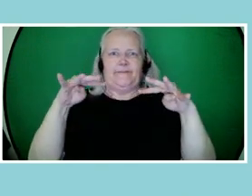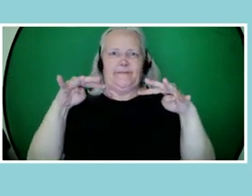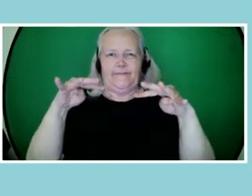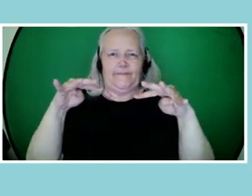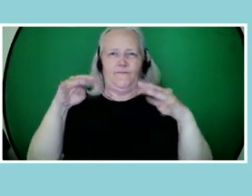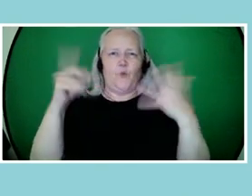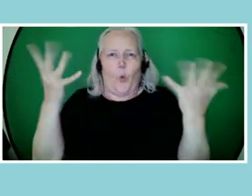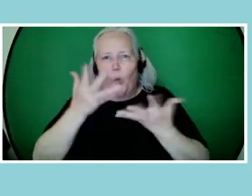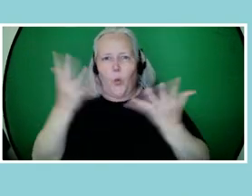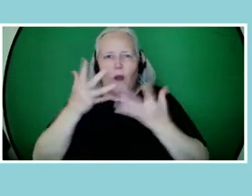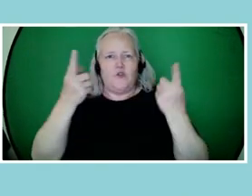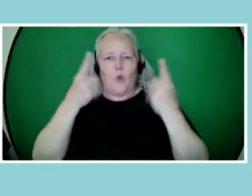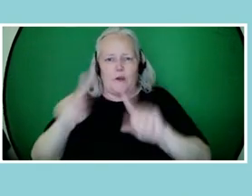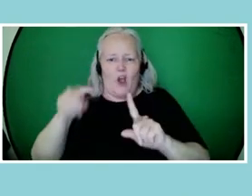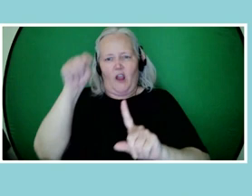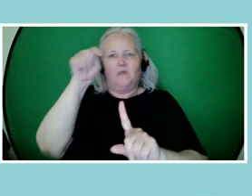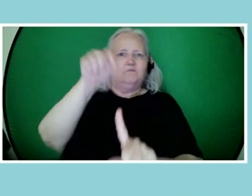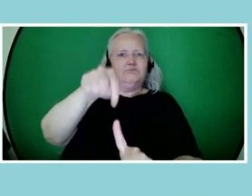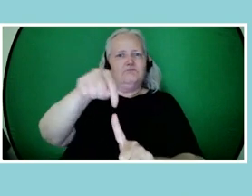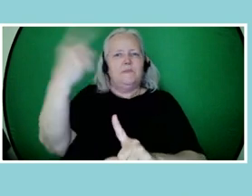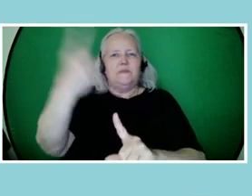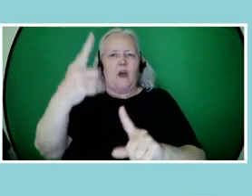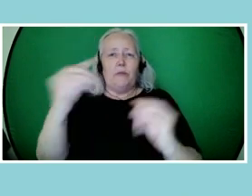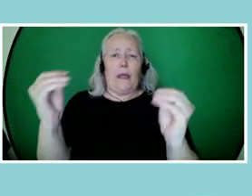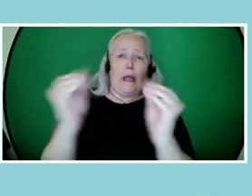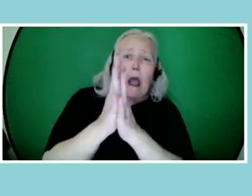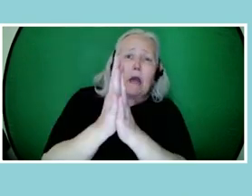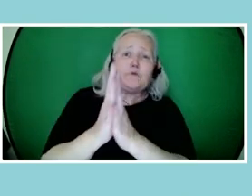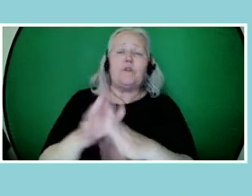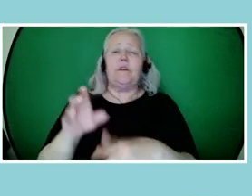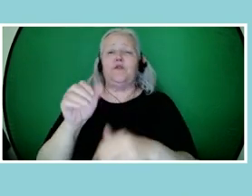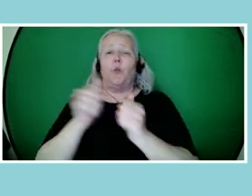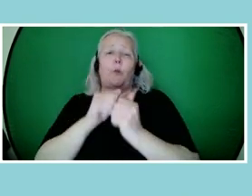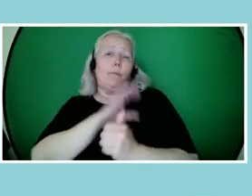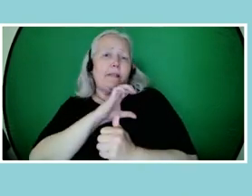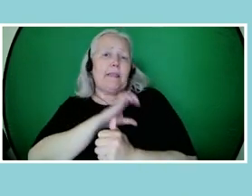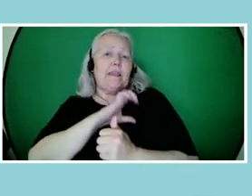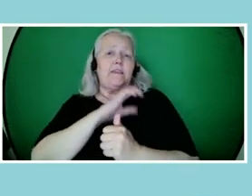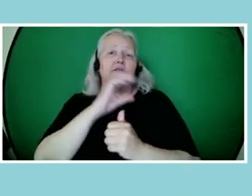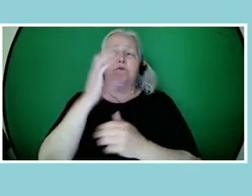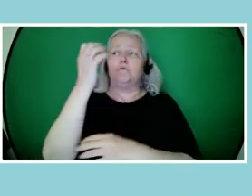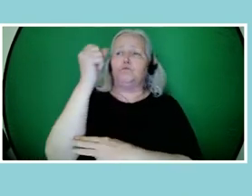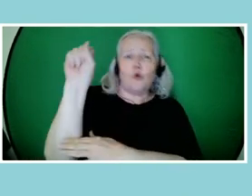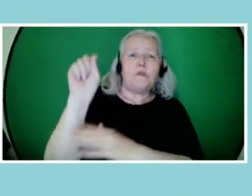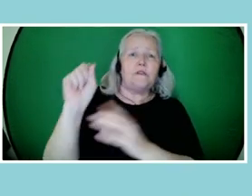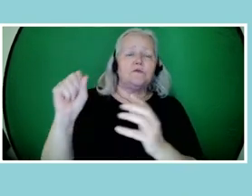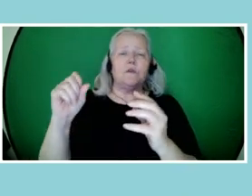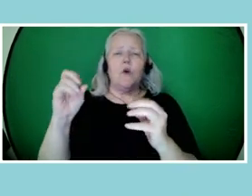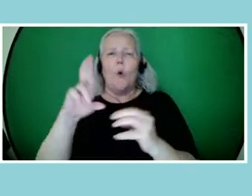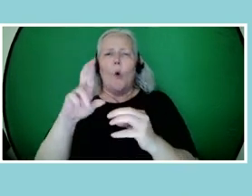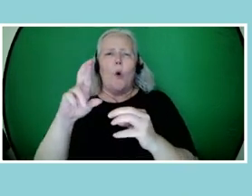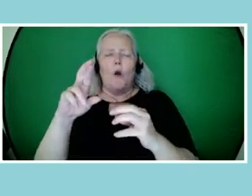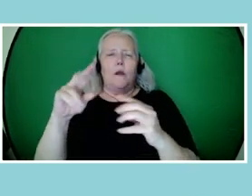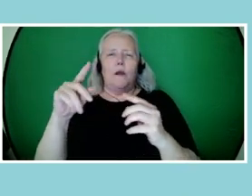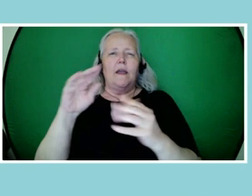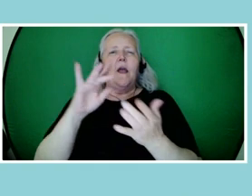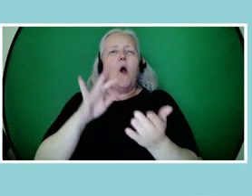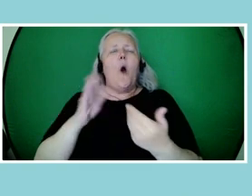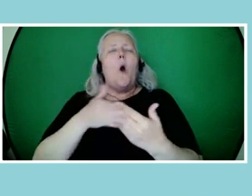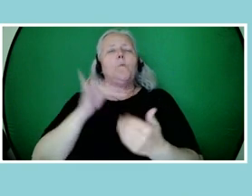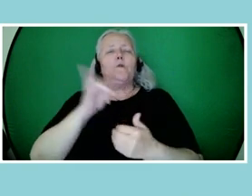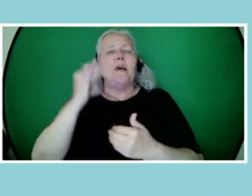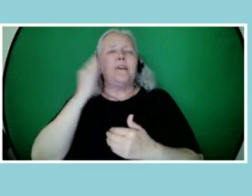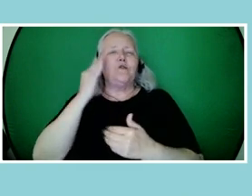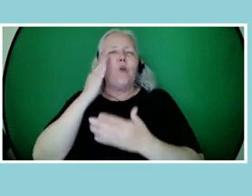to the conflict. Maybe there's a confrontation between police and a protester, but there's this moth to a flame